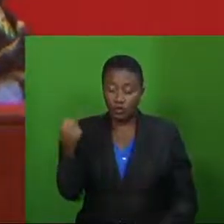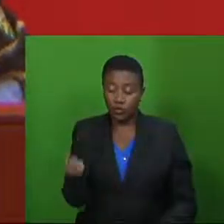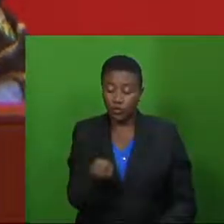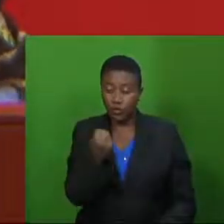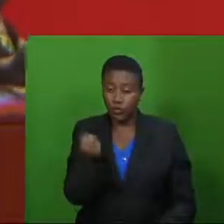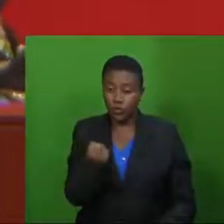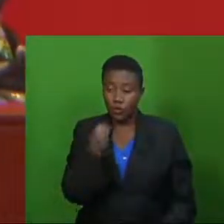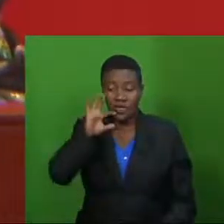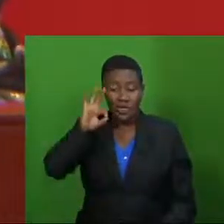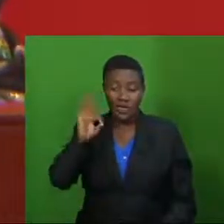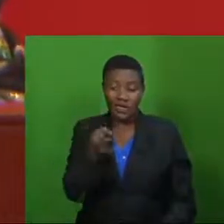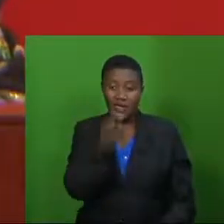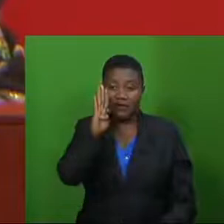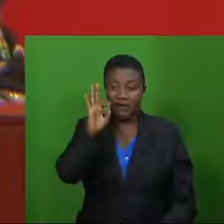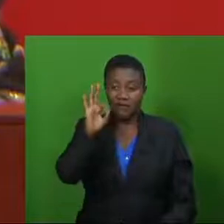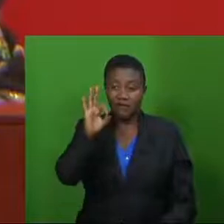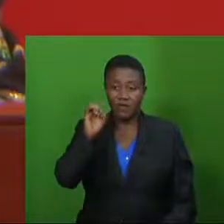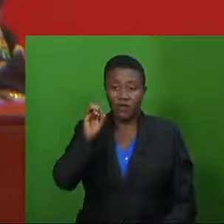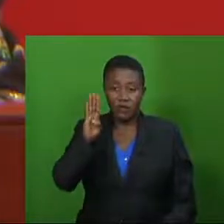9th February